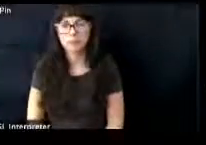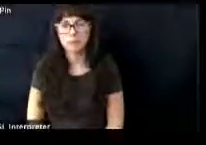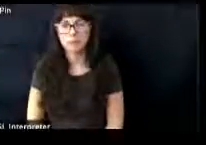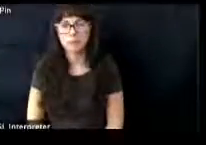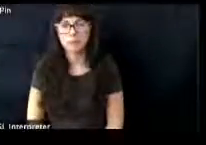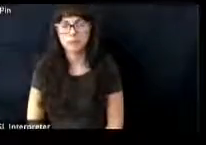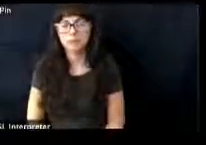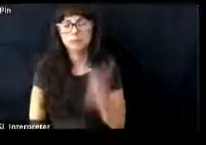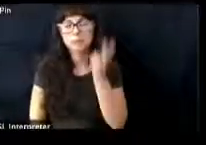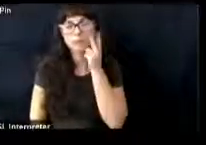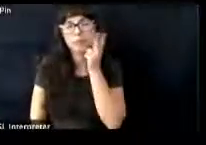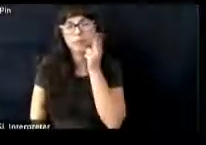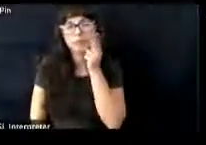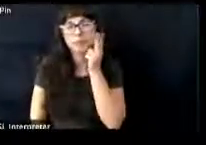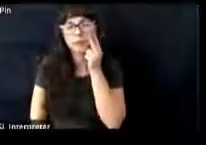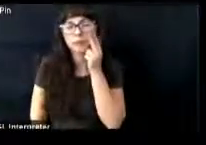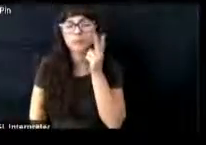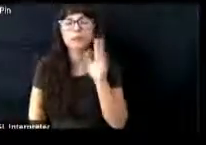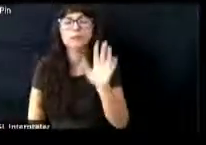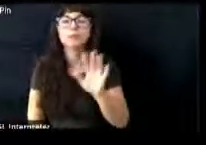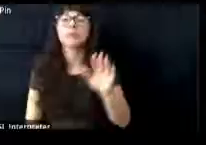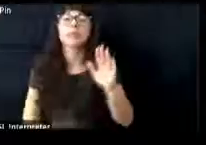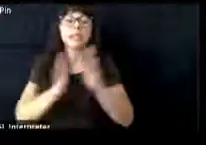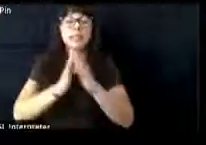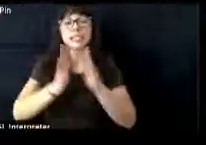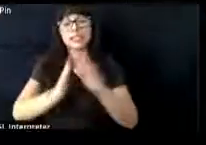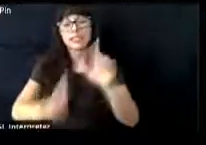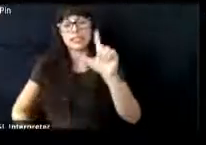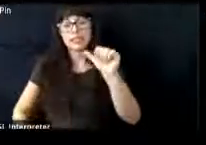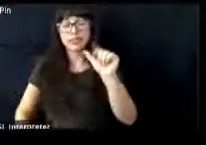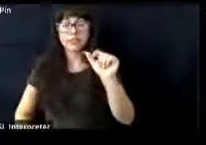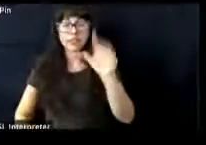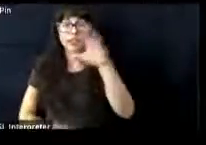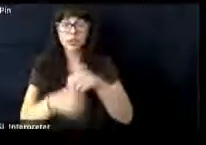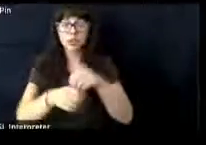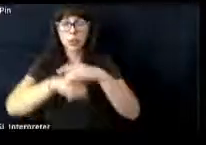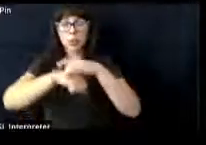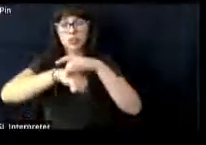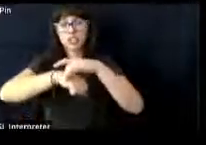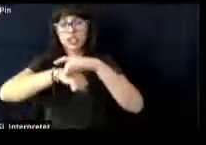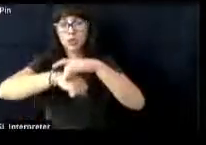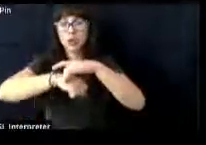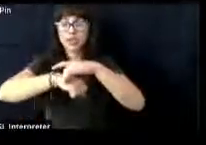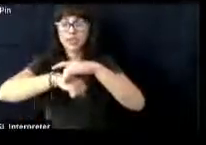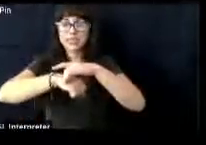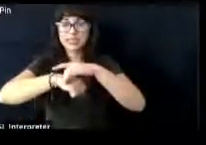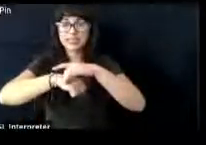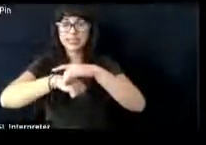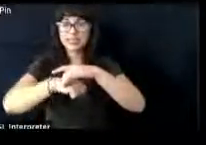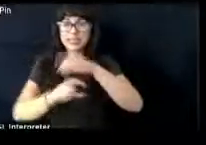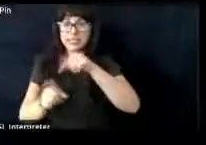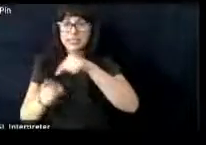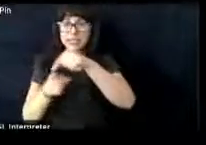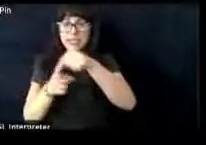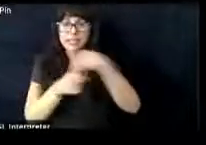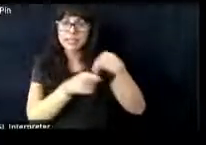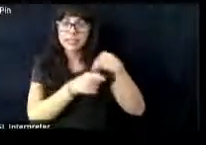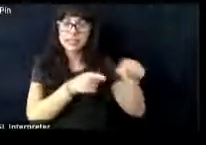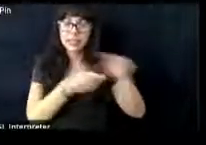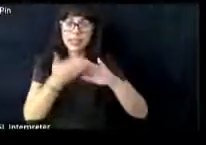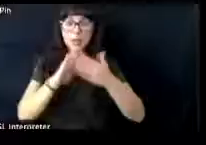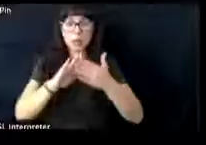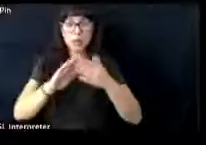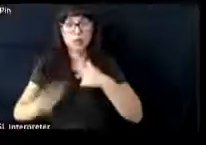Let's see. The city of Los Angeles is made up of geographically designated communities. And I